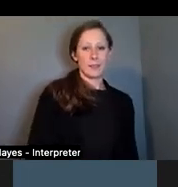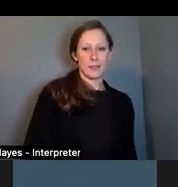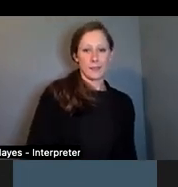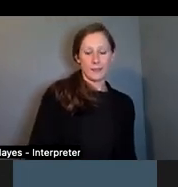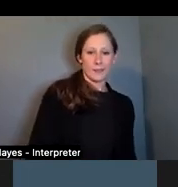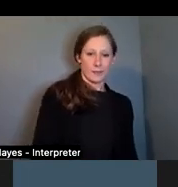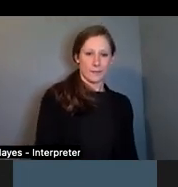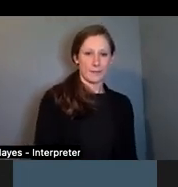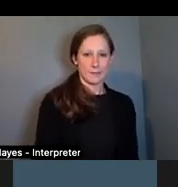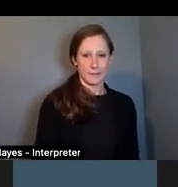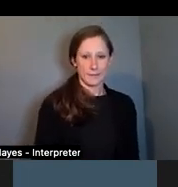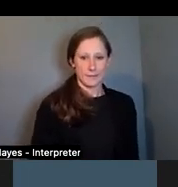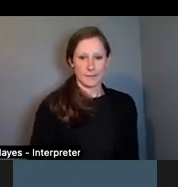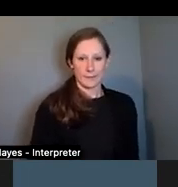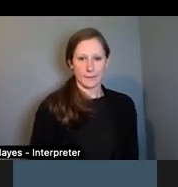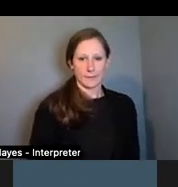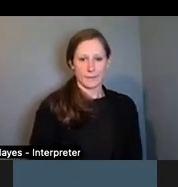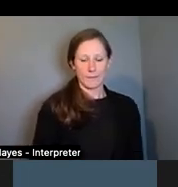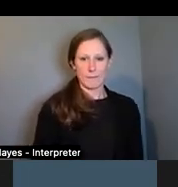Closer, the middle one.